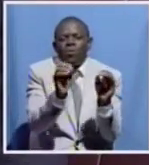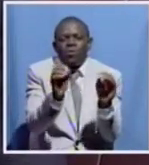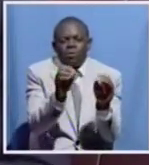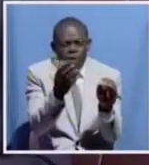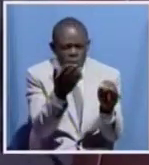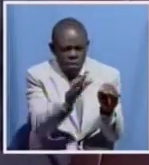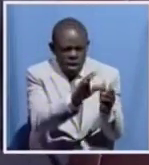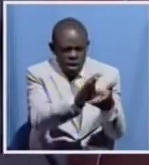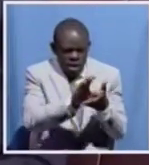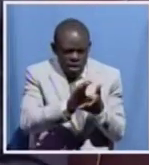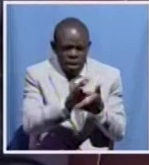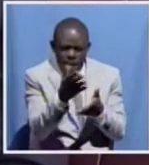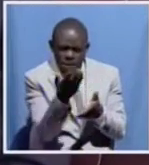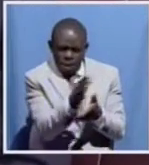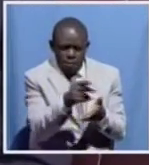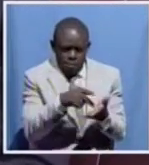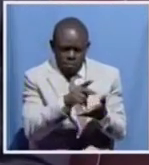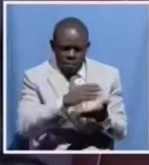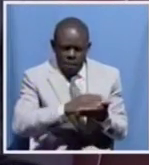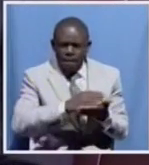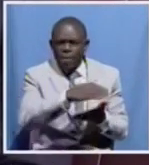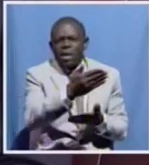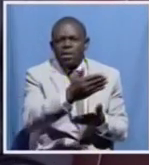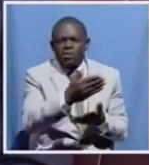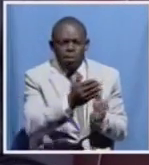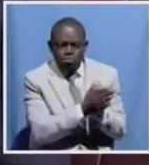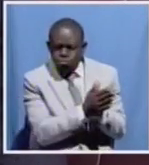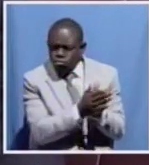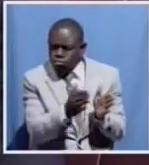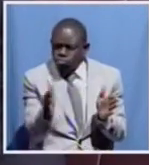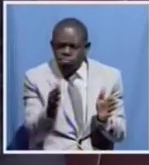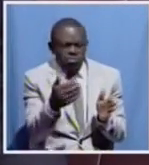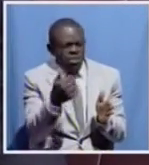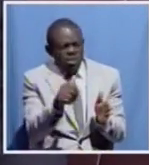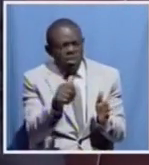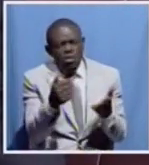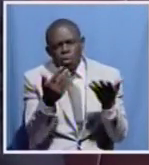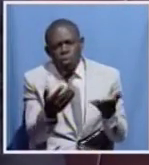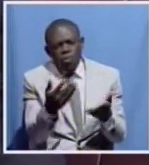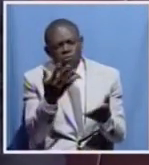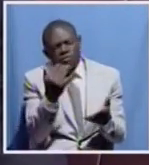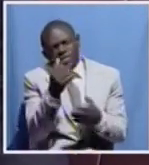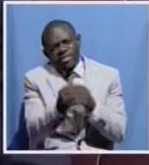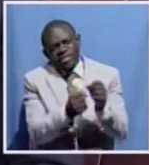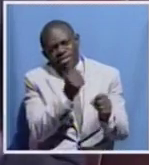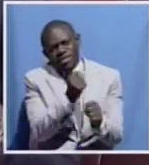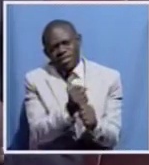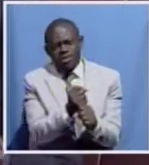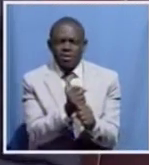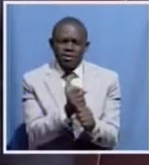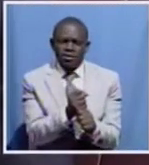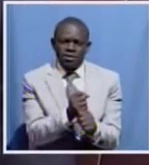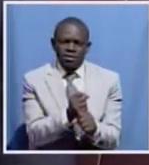financing over a long period of time, between 10 years and 15 years. You can't beat that. But they have